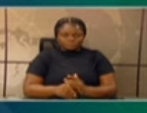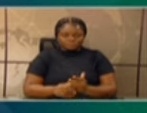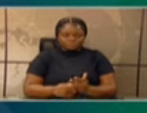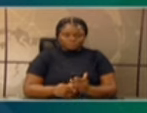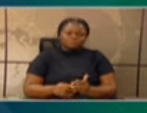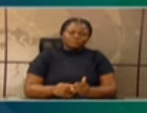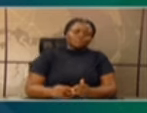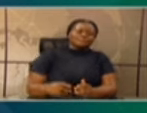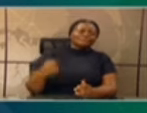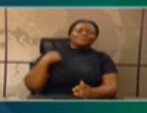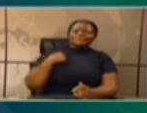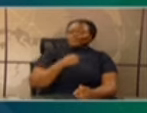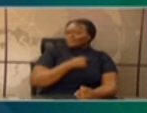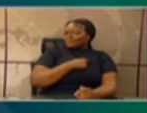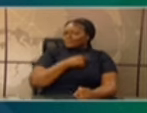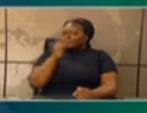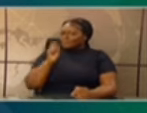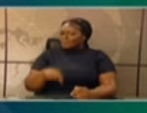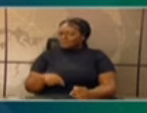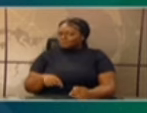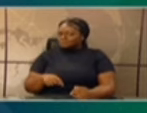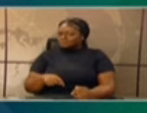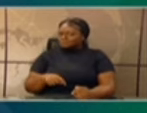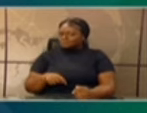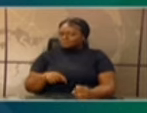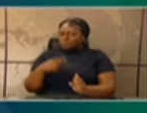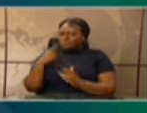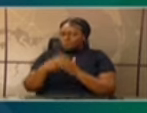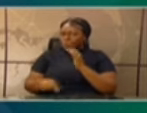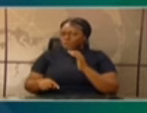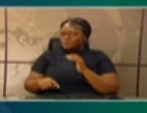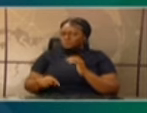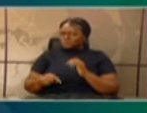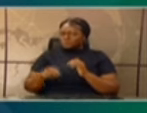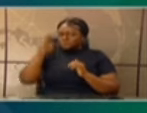Yembo Kwame Asama Okaye